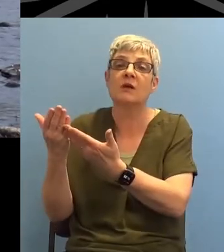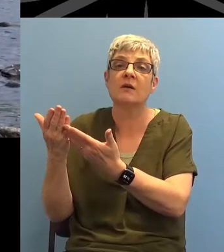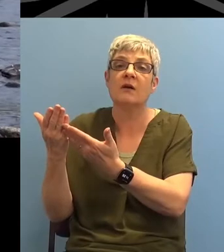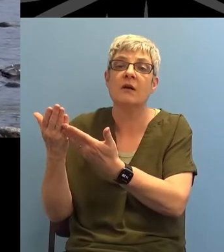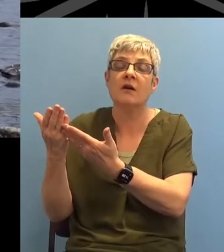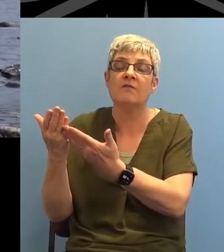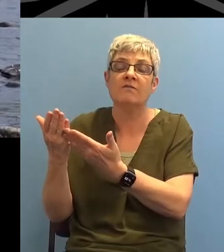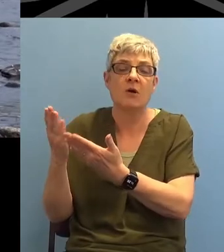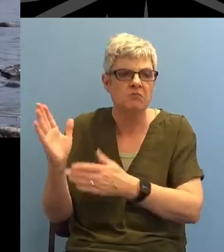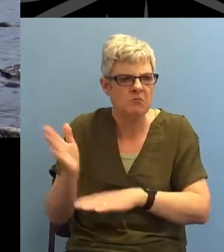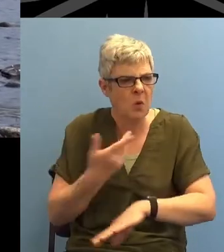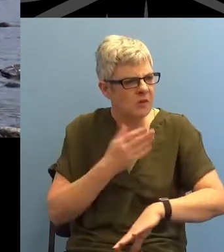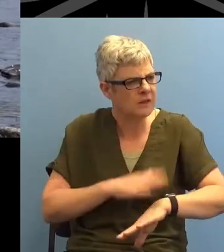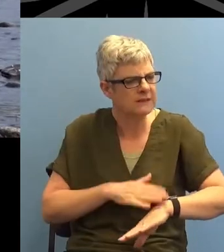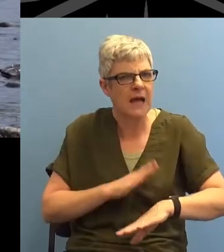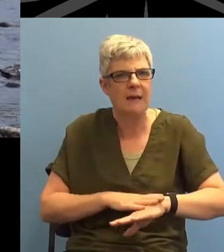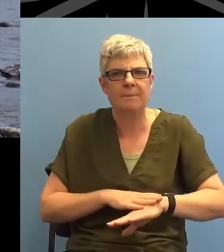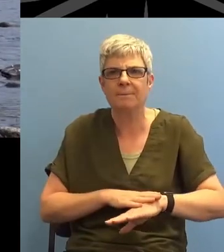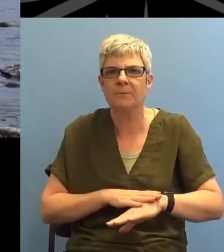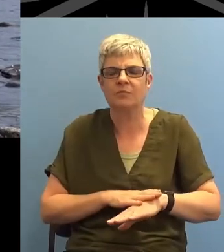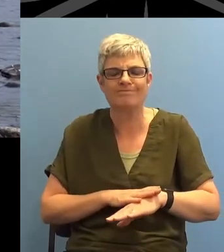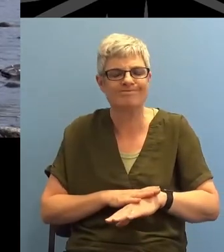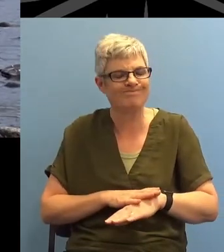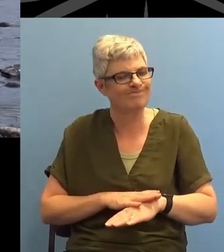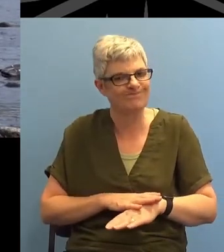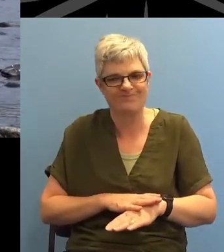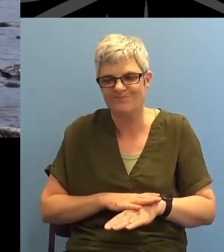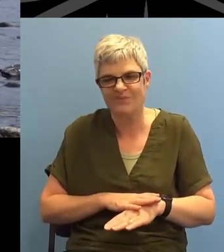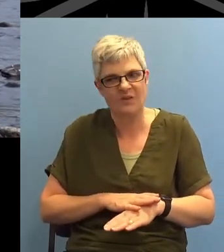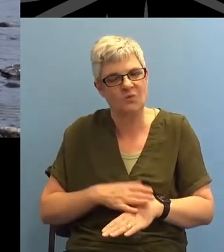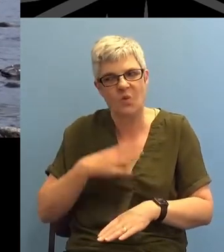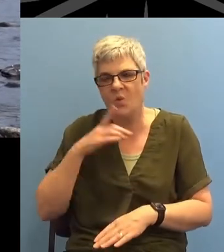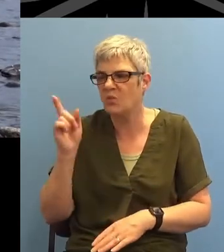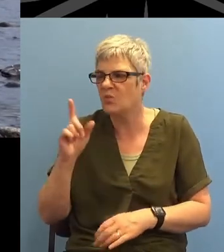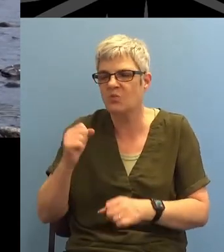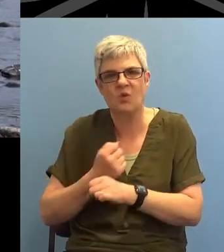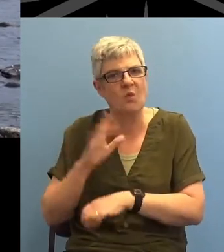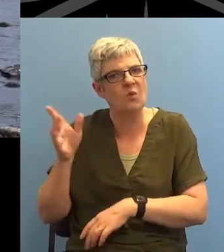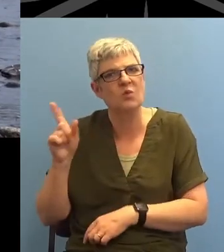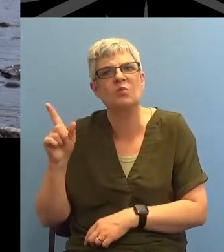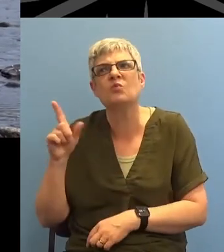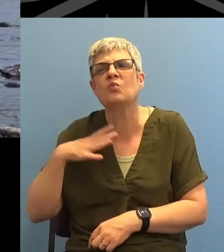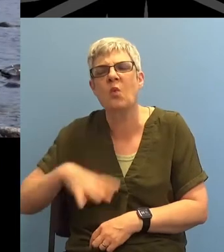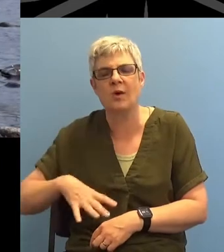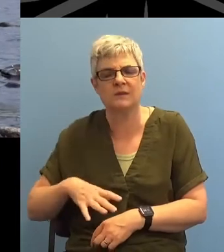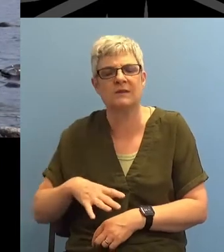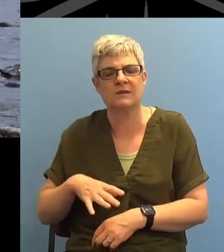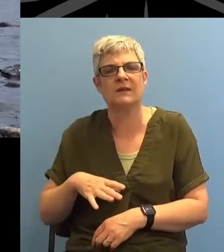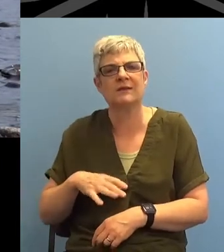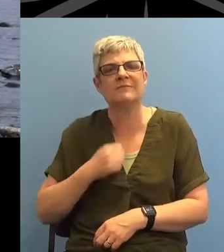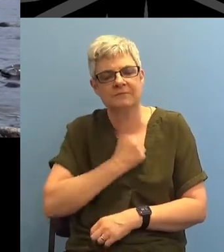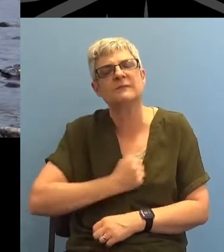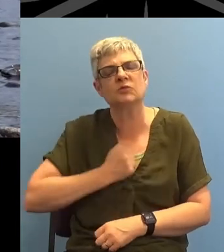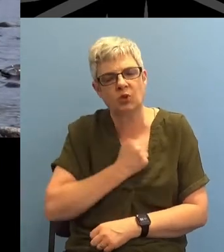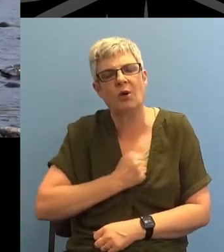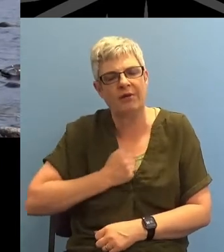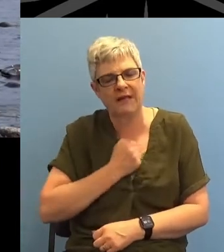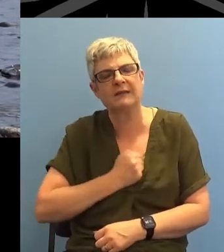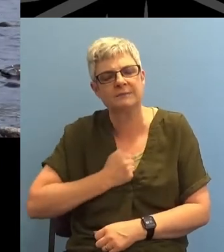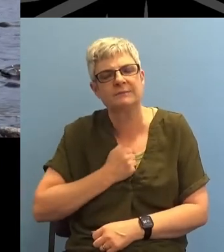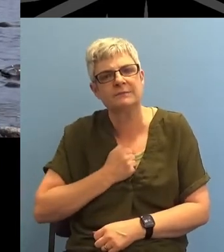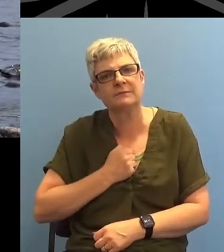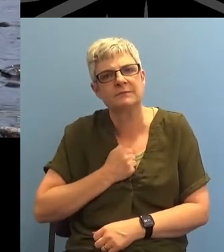For all the times that we have not done as you would have wanted, we are sorry.